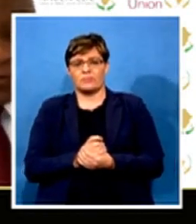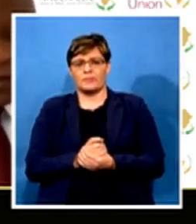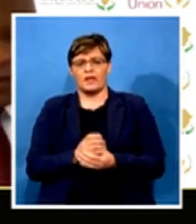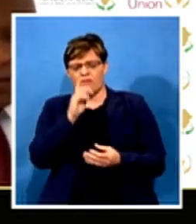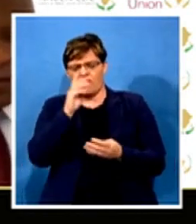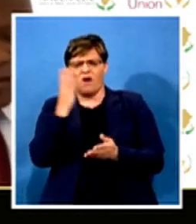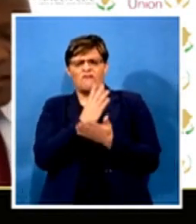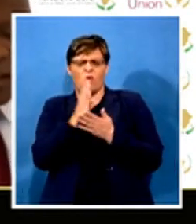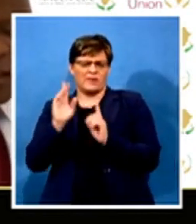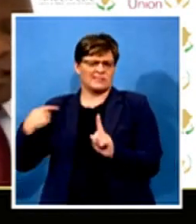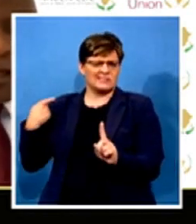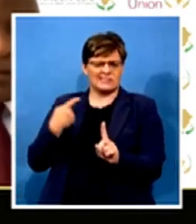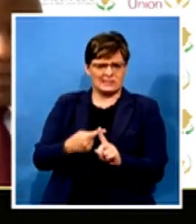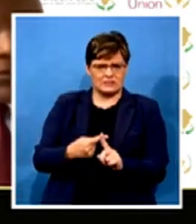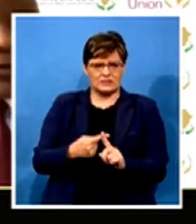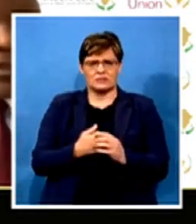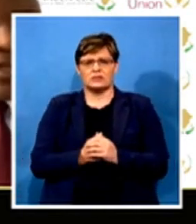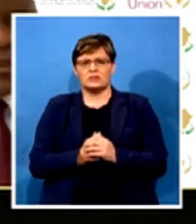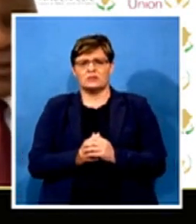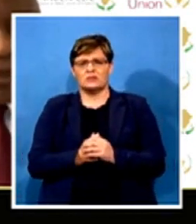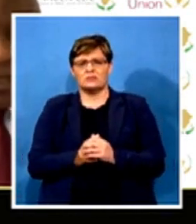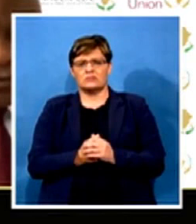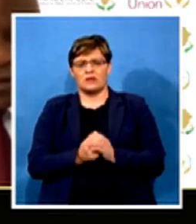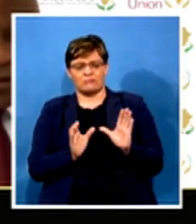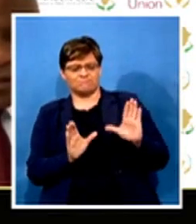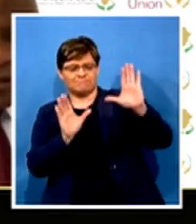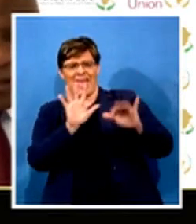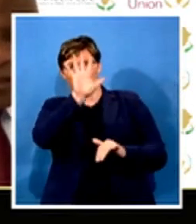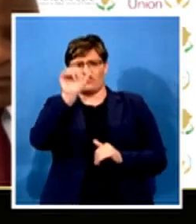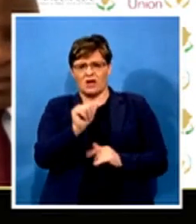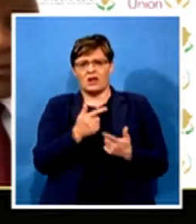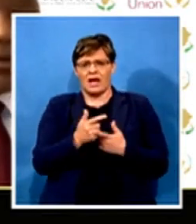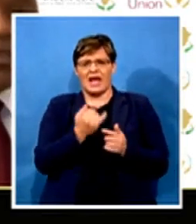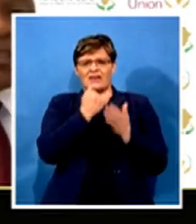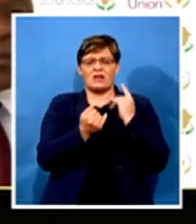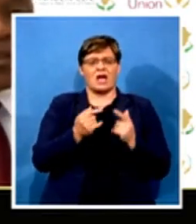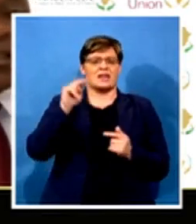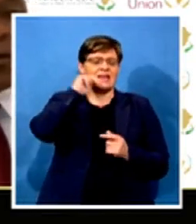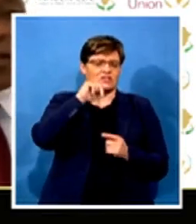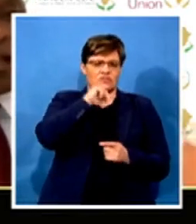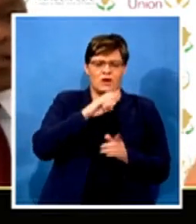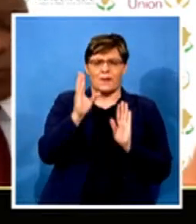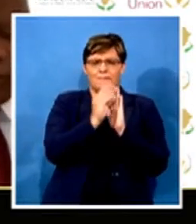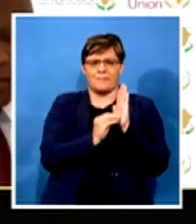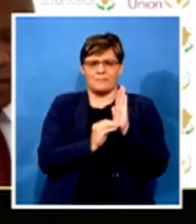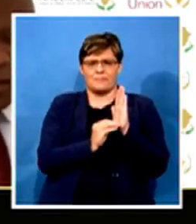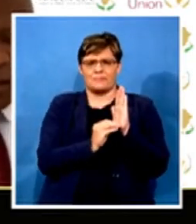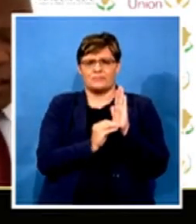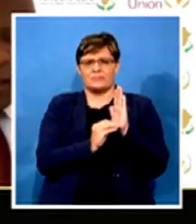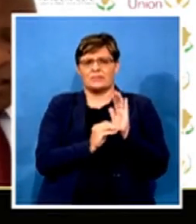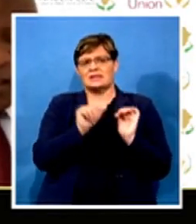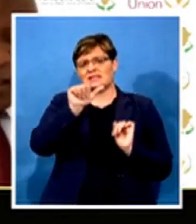populous countries on the continent, individually, Nigeria has recorded an increase of over 60% over the last 4